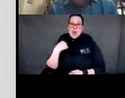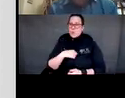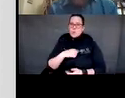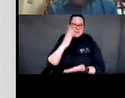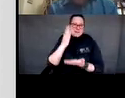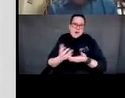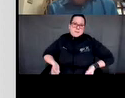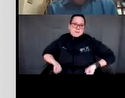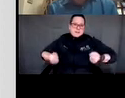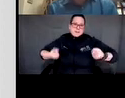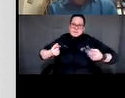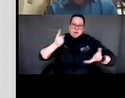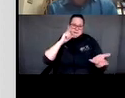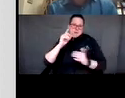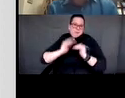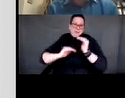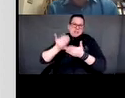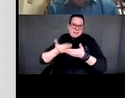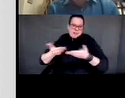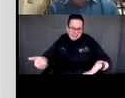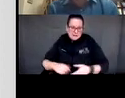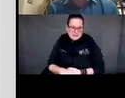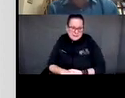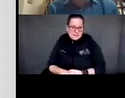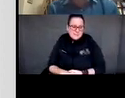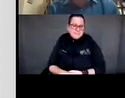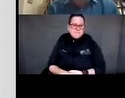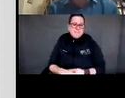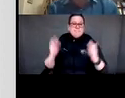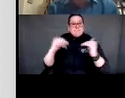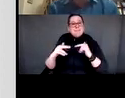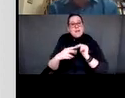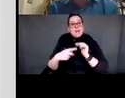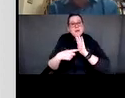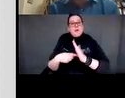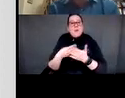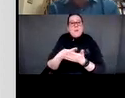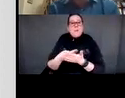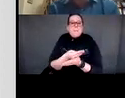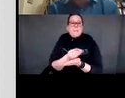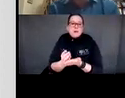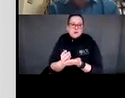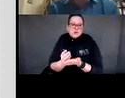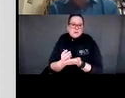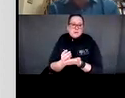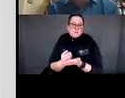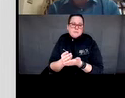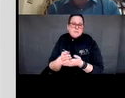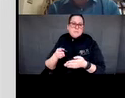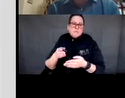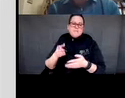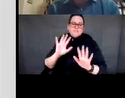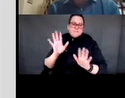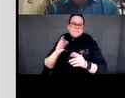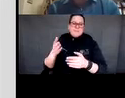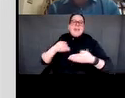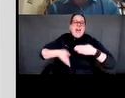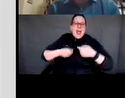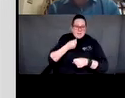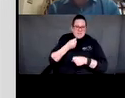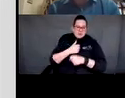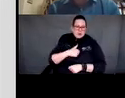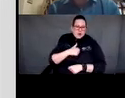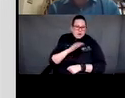dramatically. The next slide just shows you kind of what our budget looks like, or where we ended up the year, sorry, before we get to the budget. So on the medical